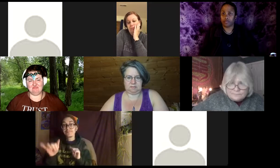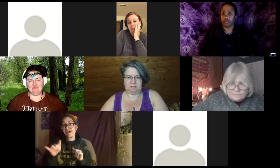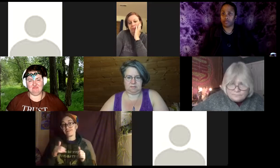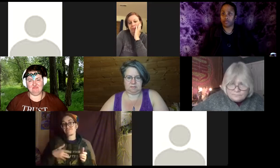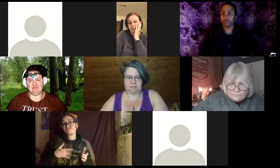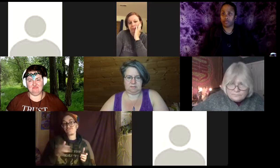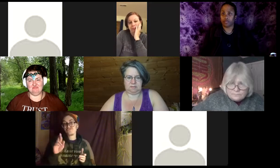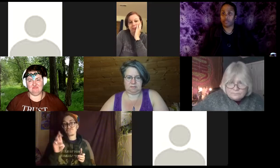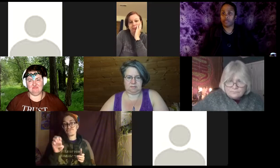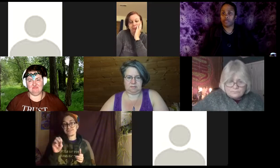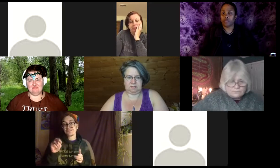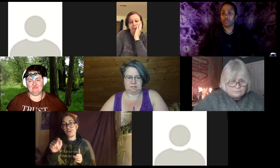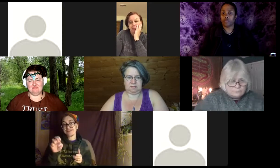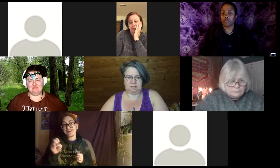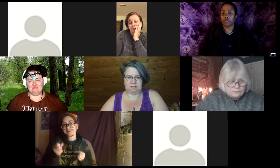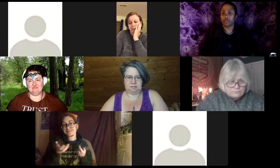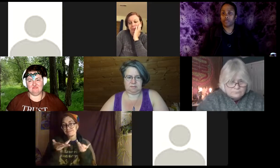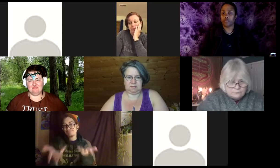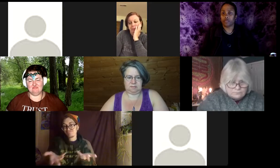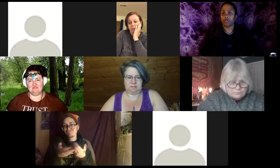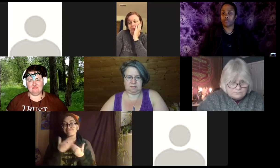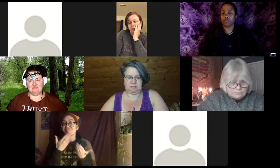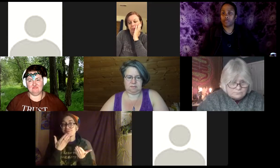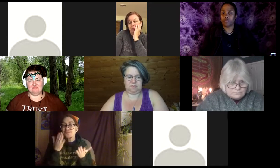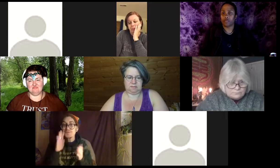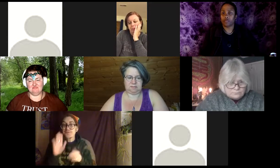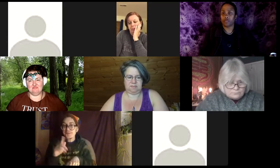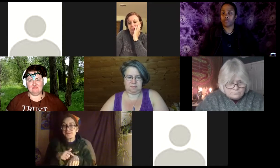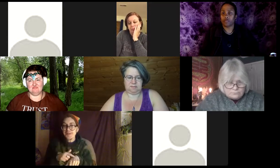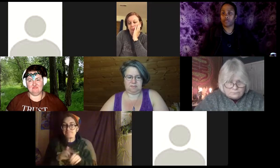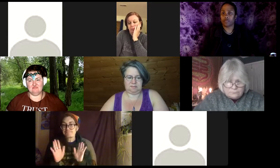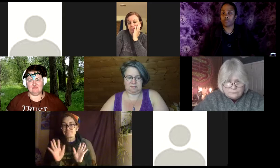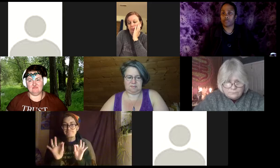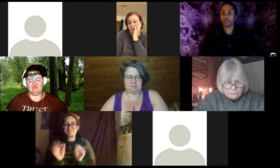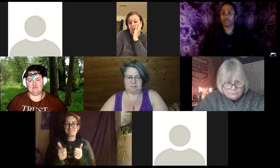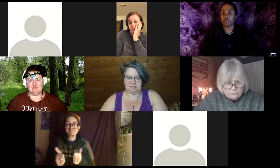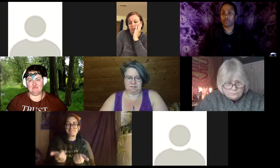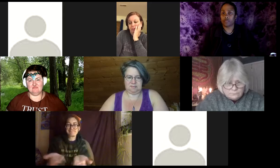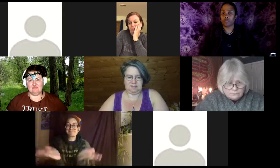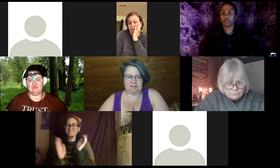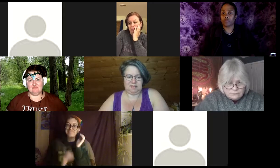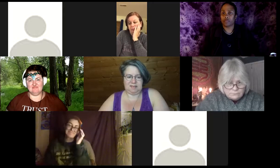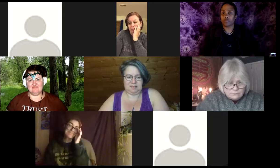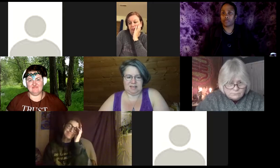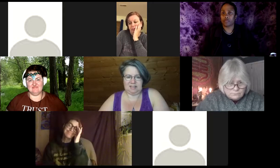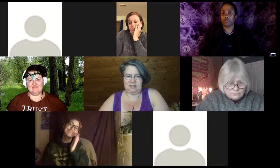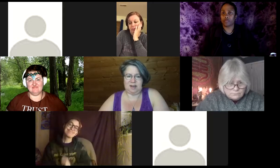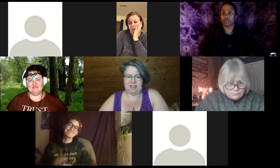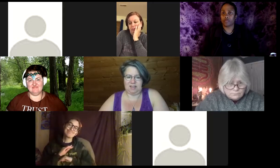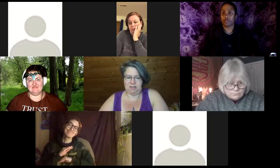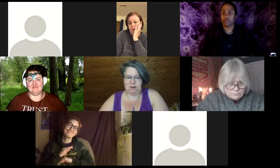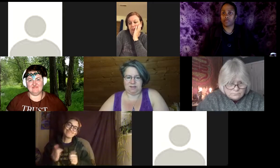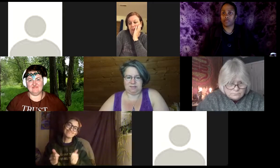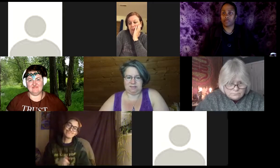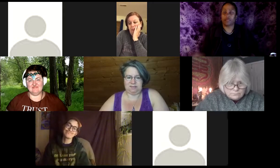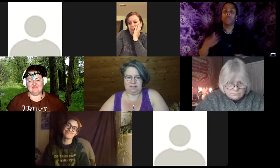be comfortable with, and hopefully that will resonate with some of you out there. Thanks for your time tonight. Thanks. That's great. Thank